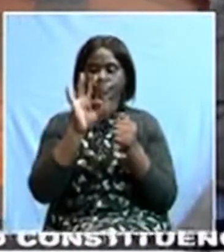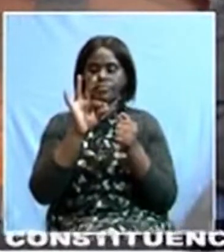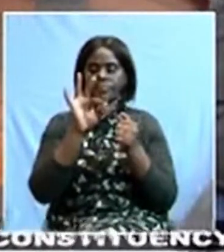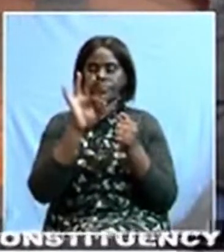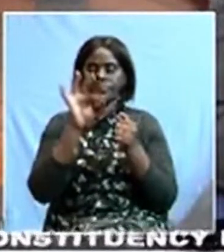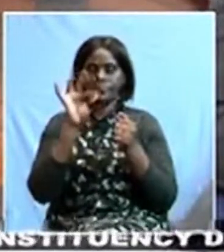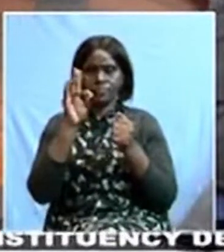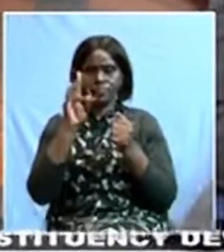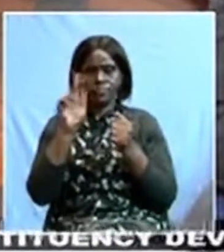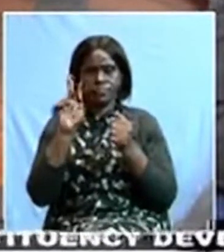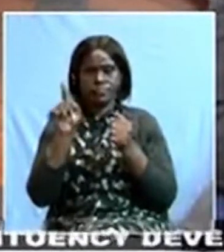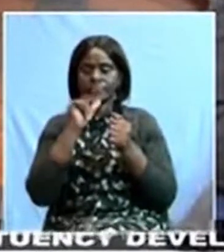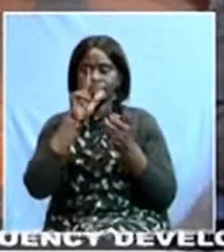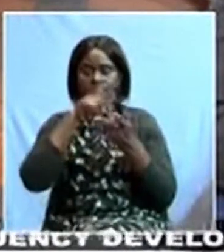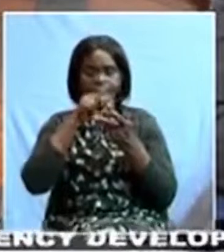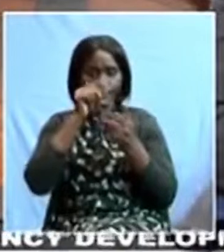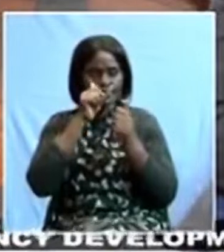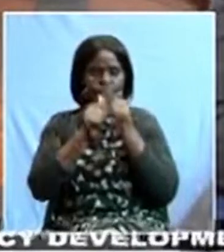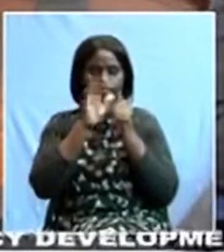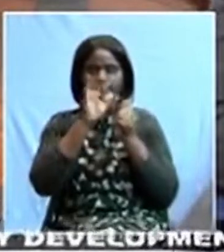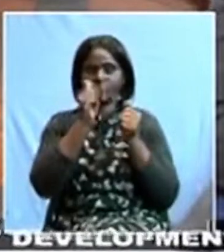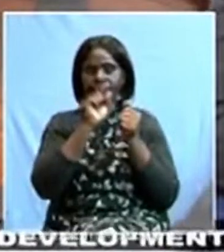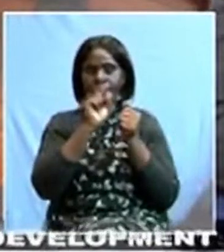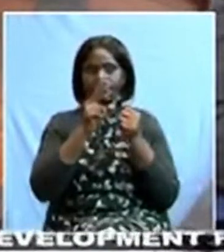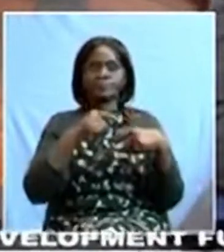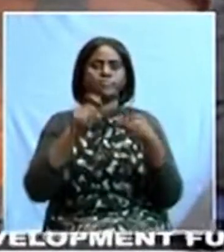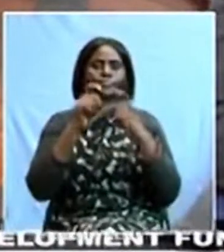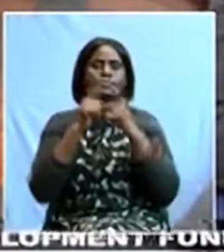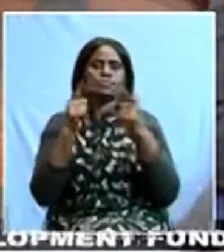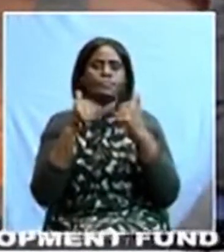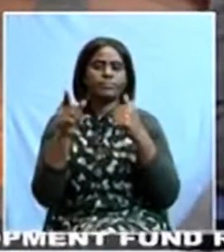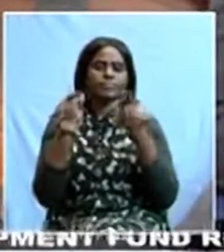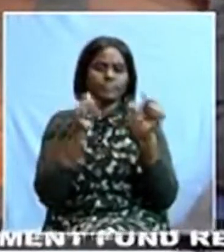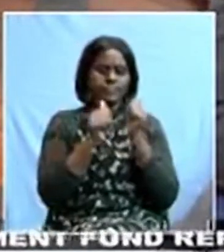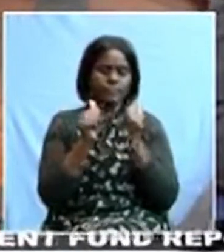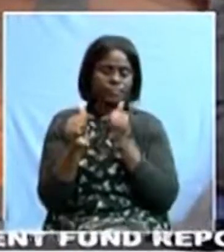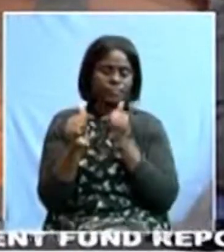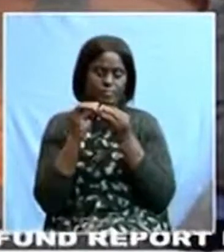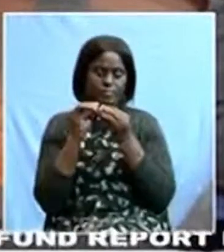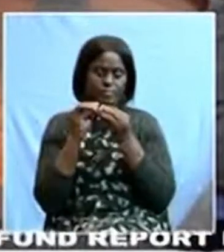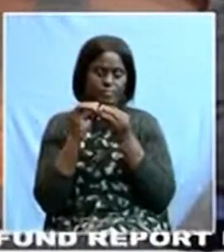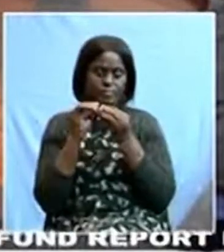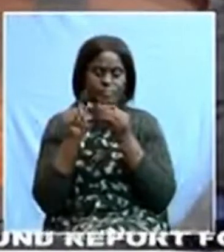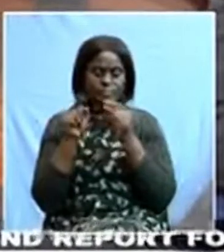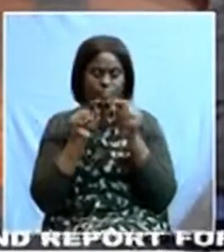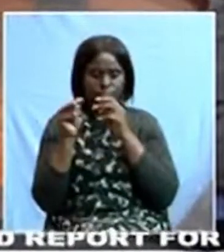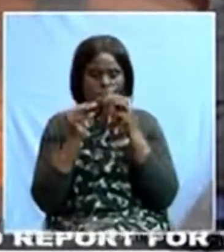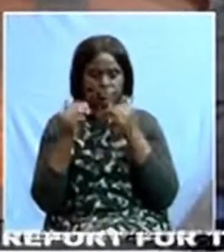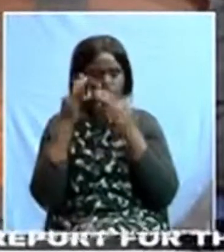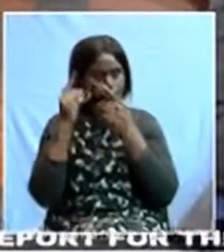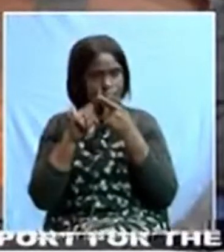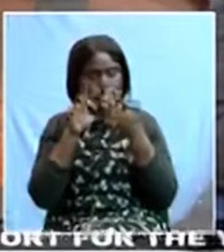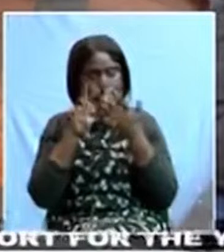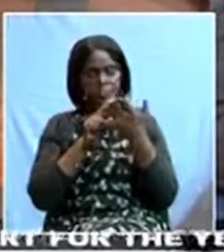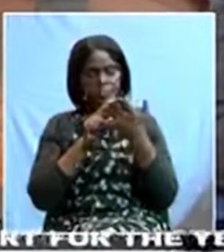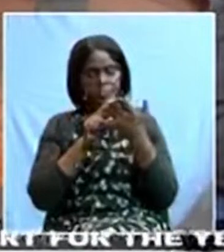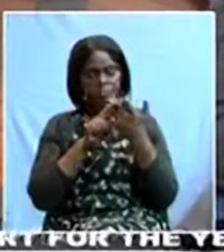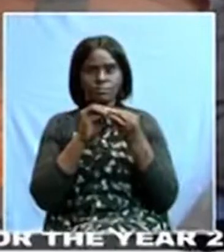13,017,917 kwacha were not paid due to cash flow challenges. Action taken. Management wishes to report